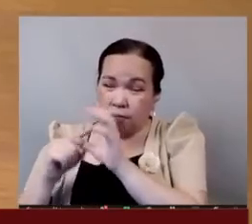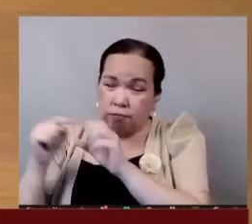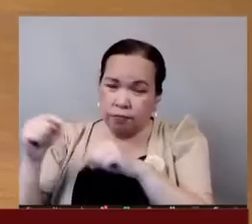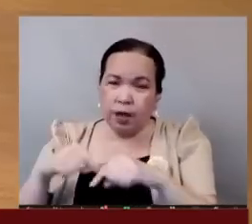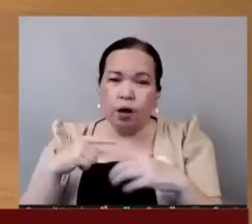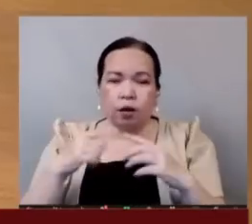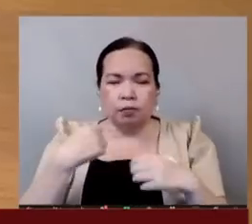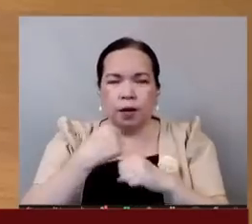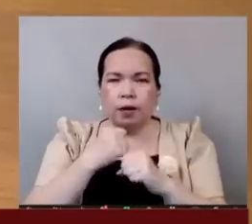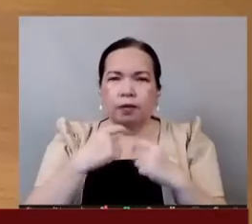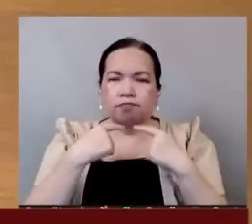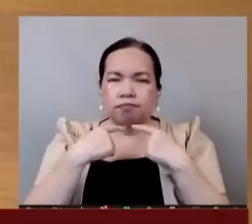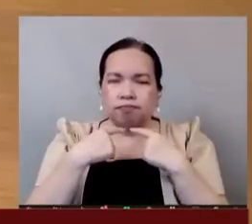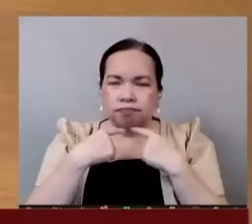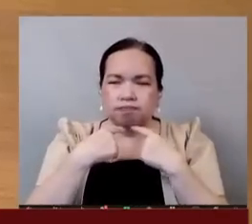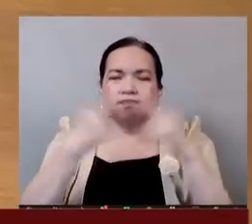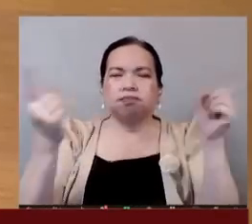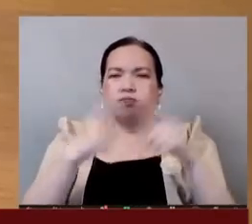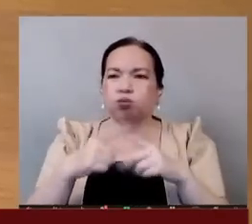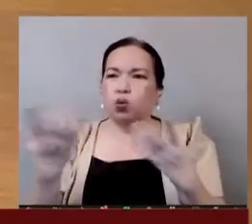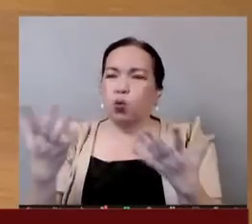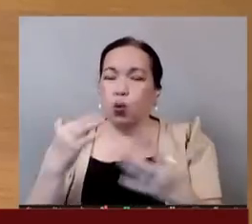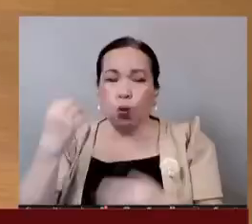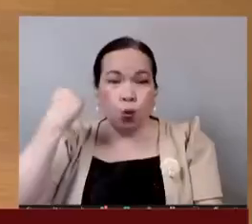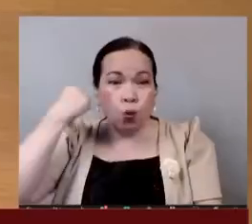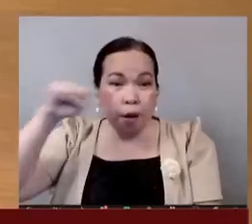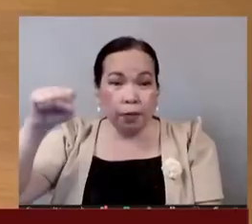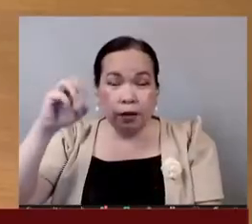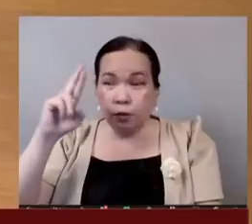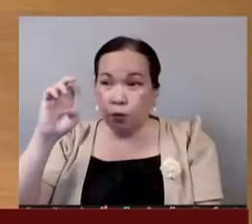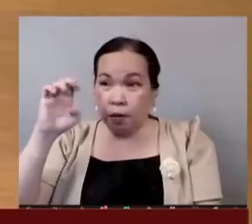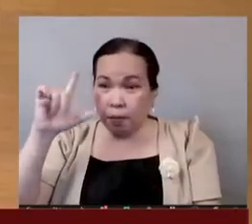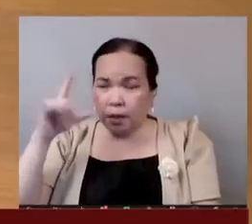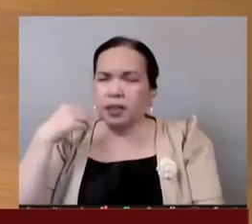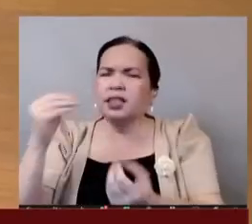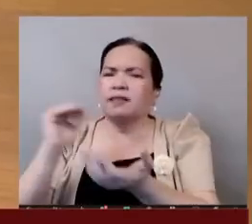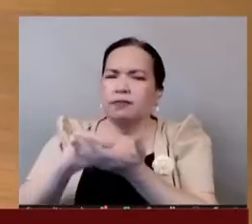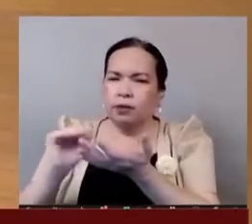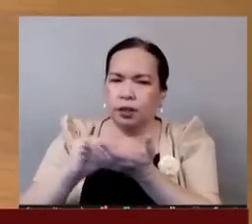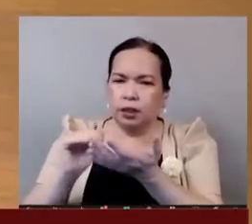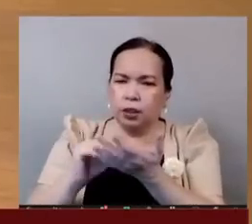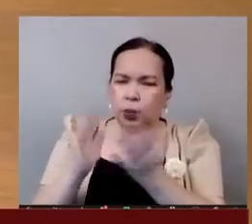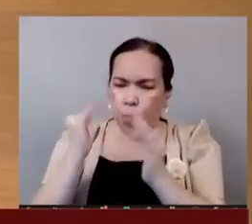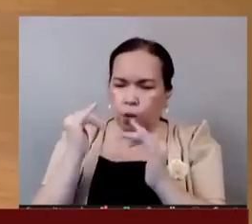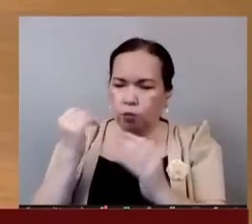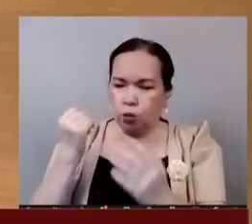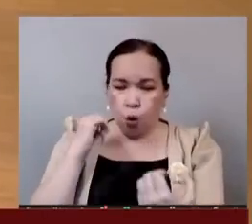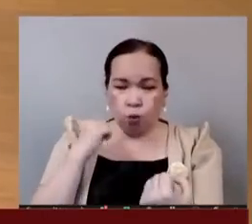granting amnesty to rebel returnees, and I ask Congress to support me in this endeavor.